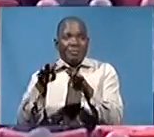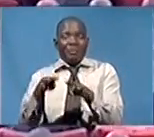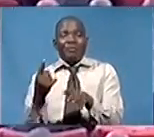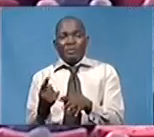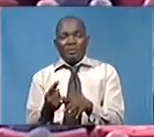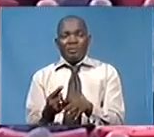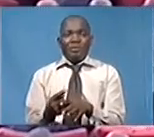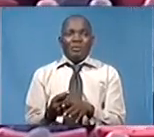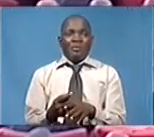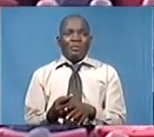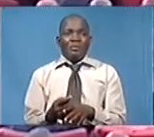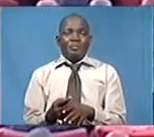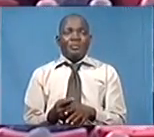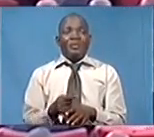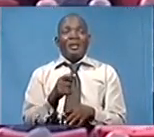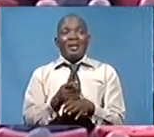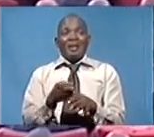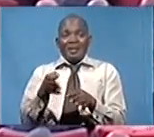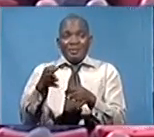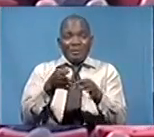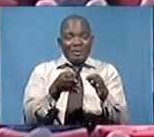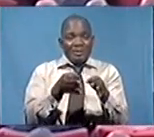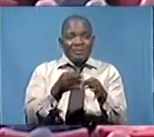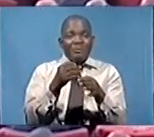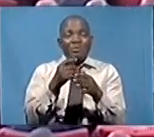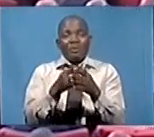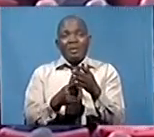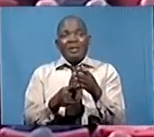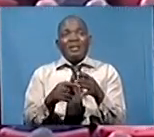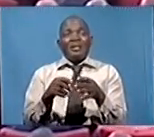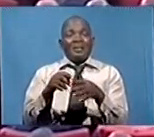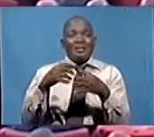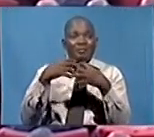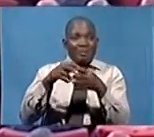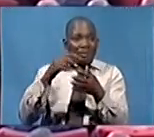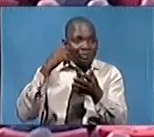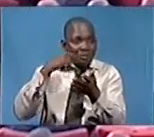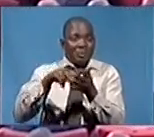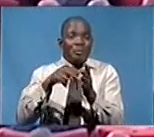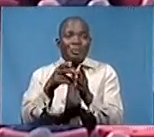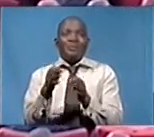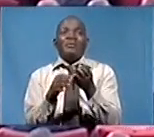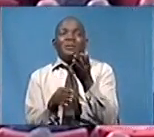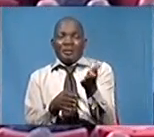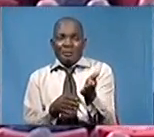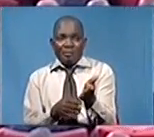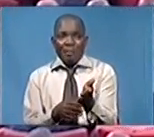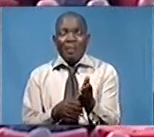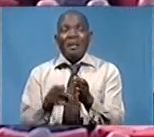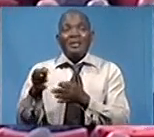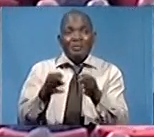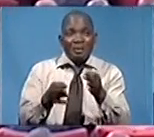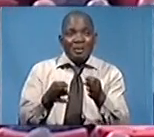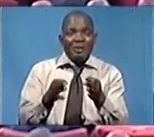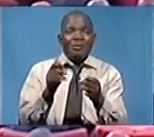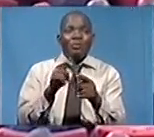Because there is definition of what biometric verification is. No, my lord, the definition is respectfully